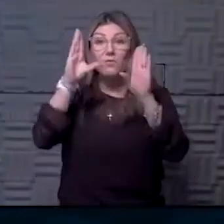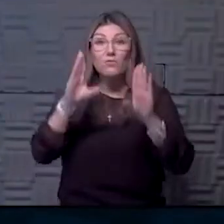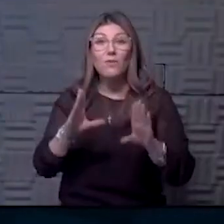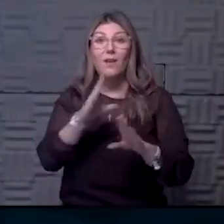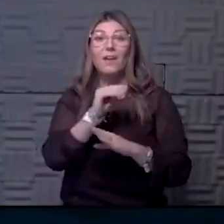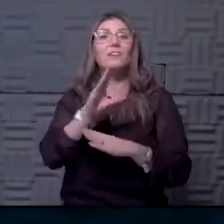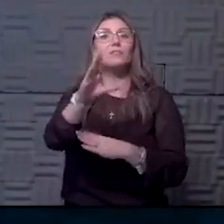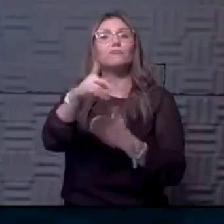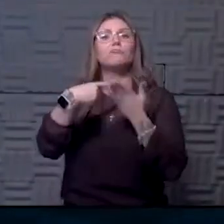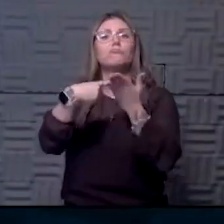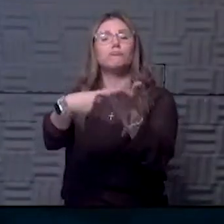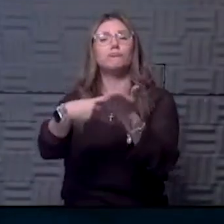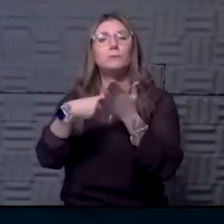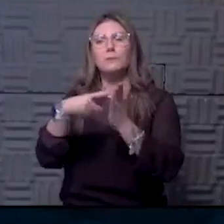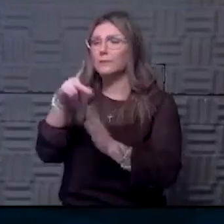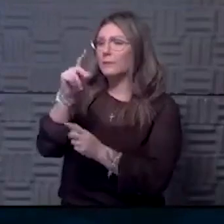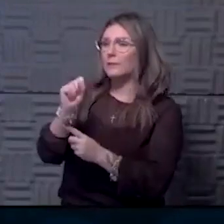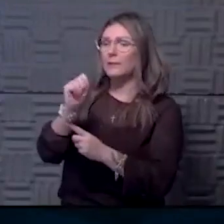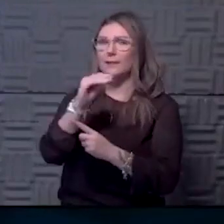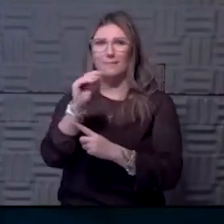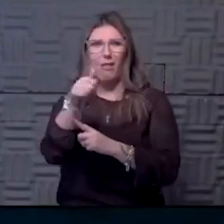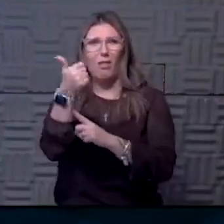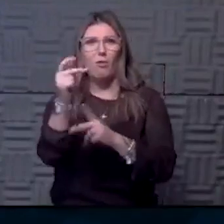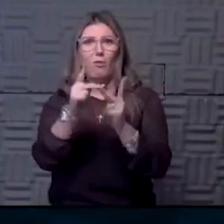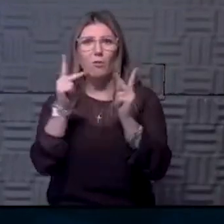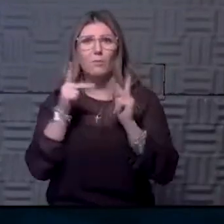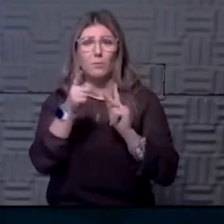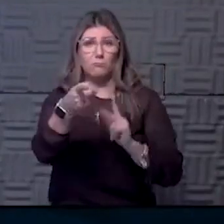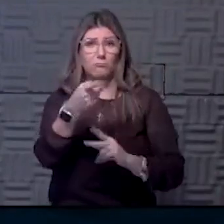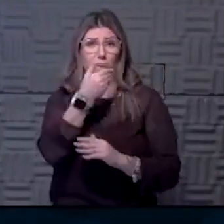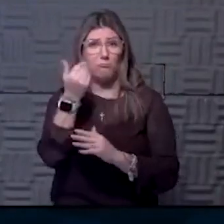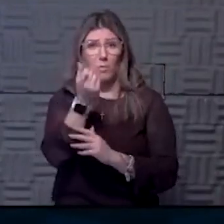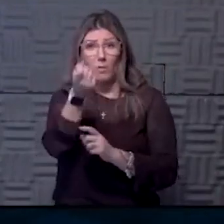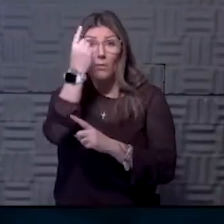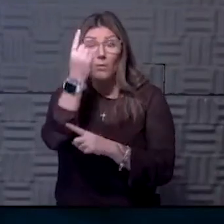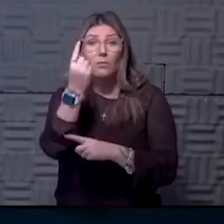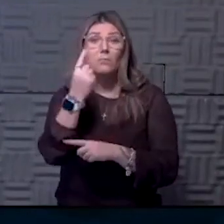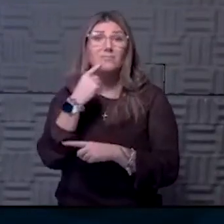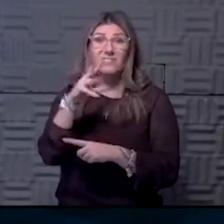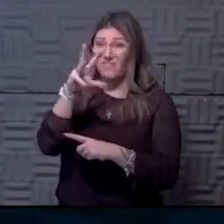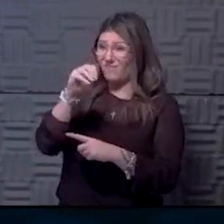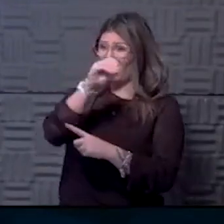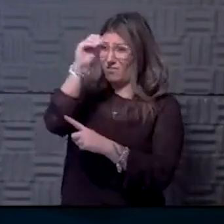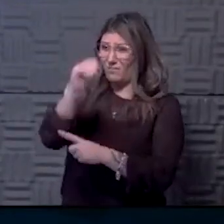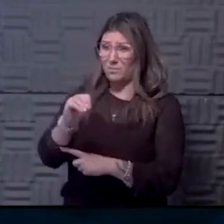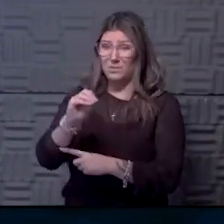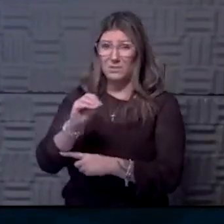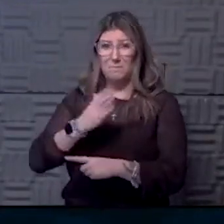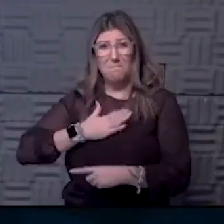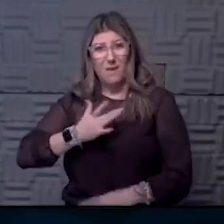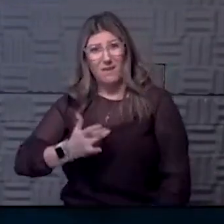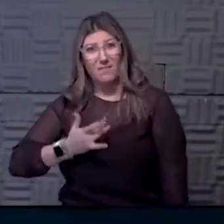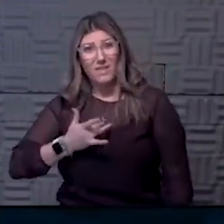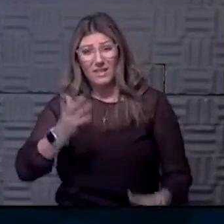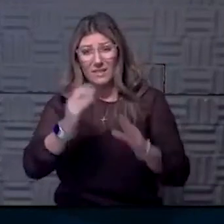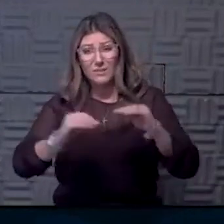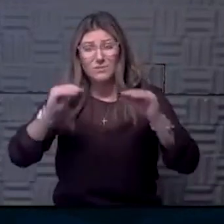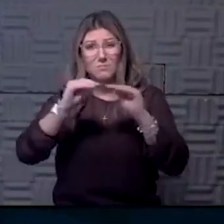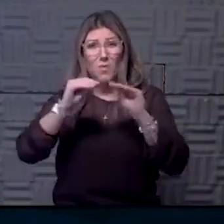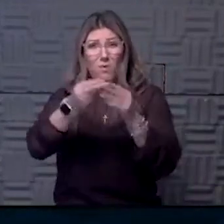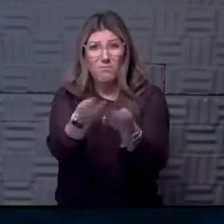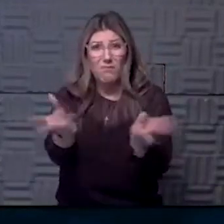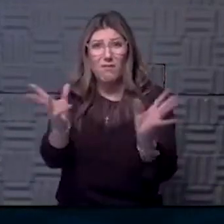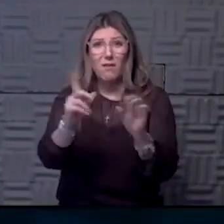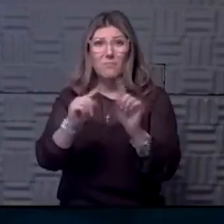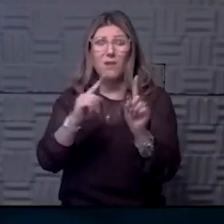in Kansas and elsewhere, Senator, did you get a better sense of whether or not it's really 50%? Because my feeling is that there's a lot more been given, but it's